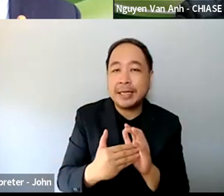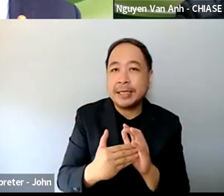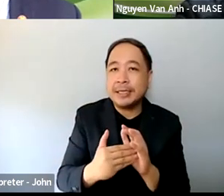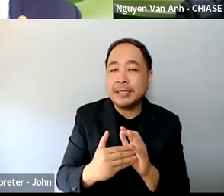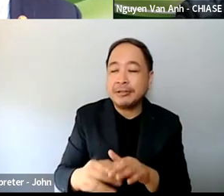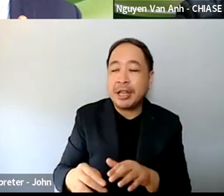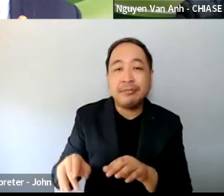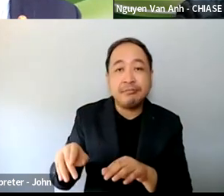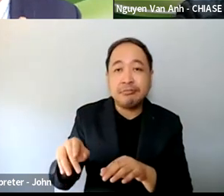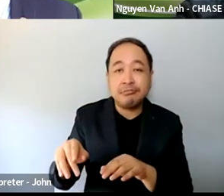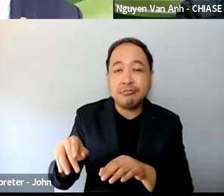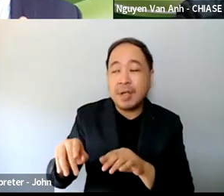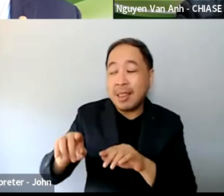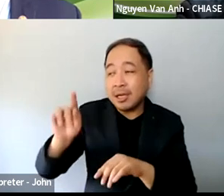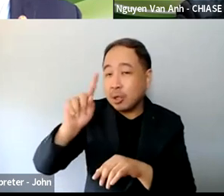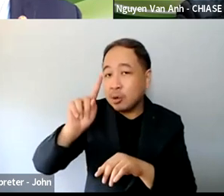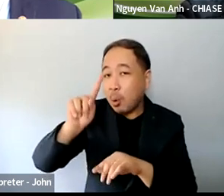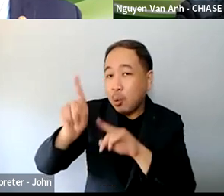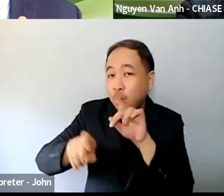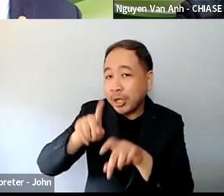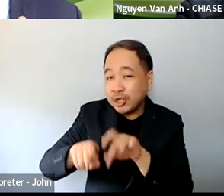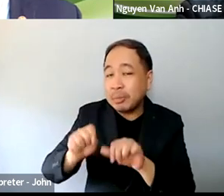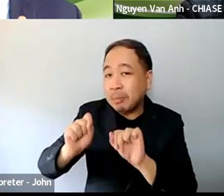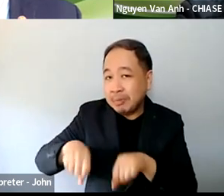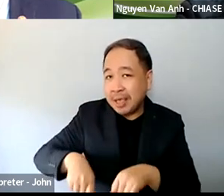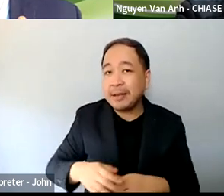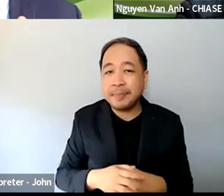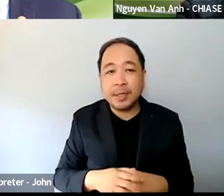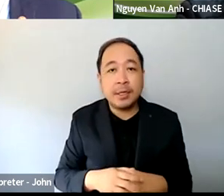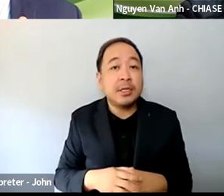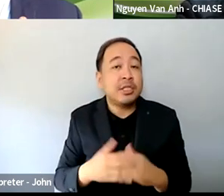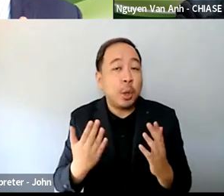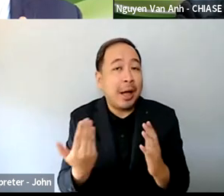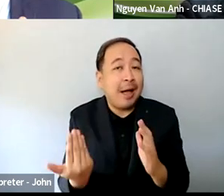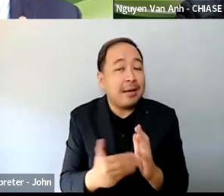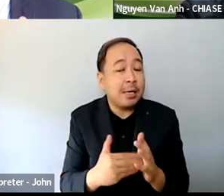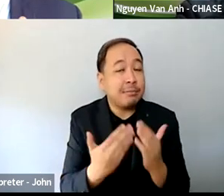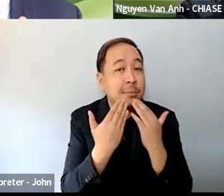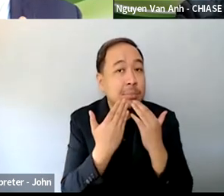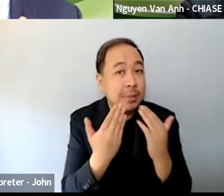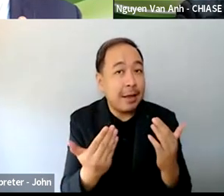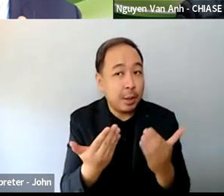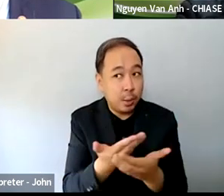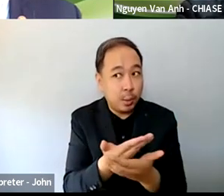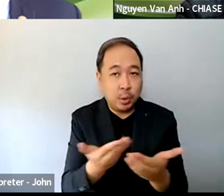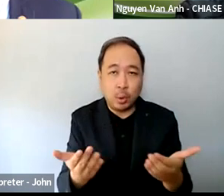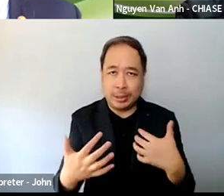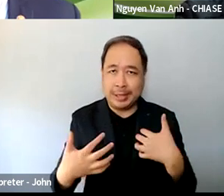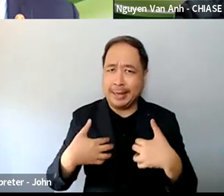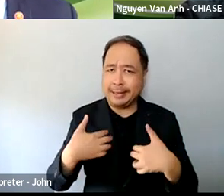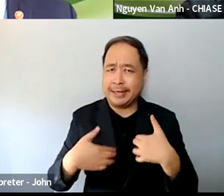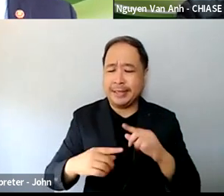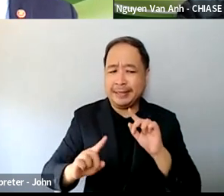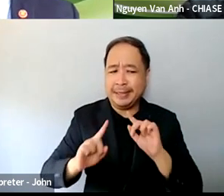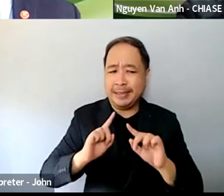receiving some of the questions. So with that, from my side, I would like to thank all of you for very, very lively discussion